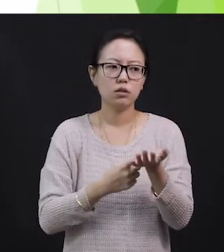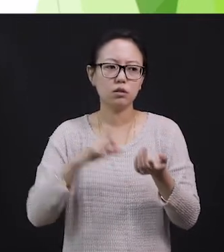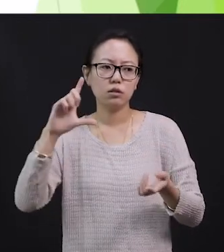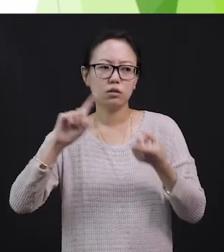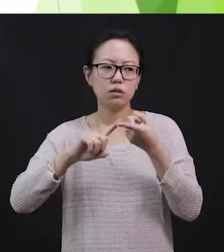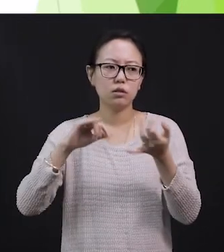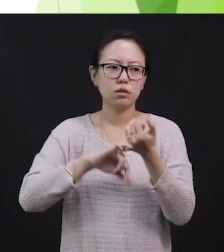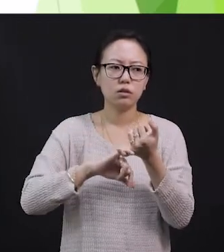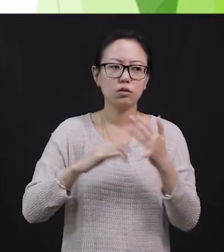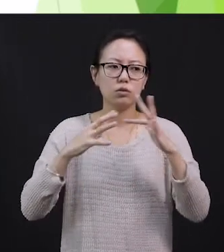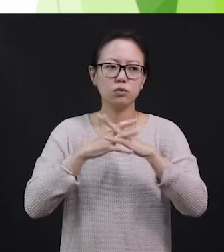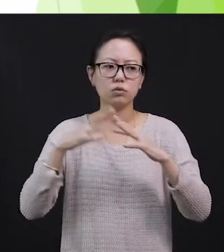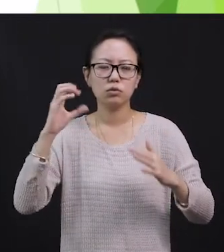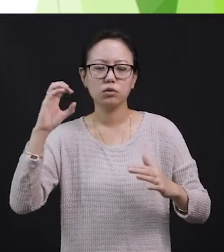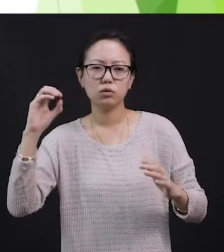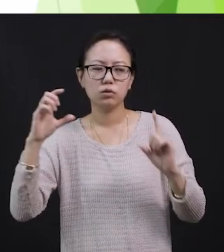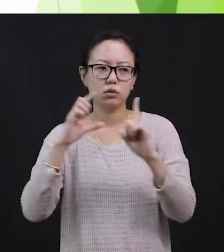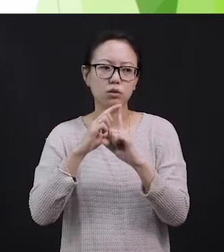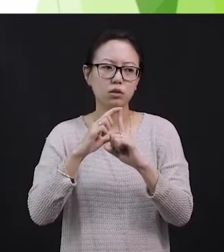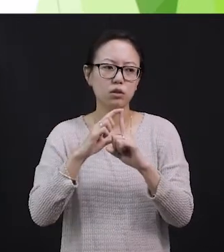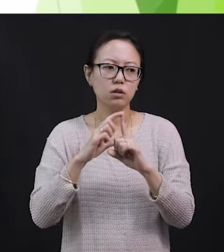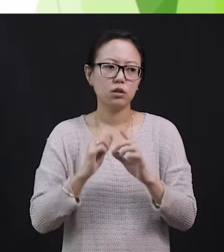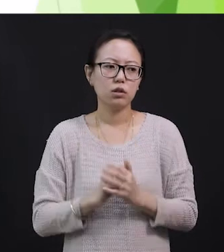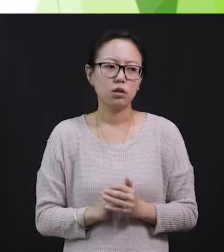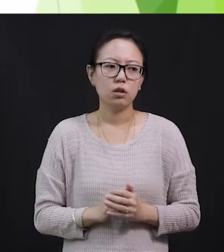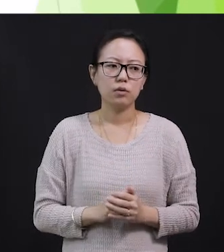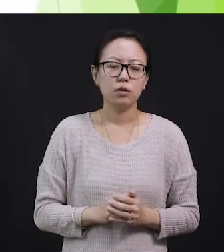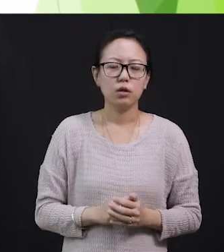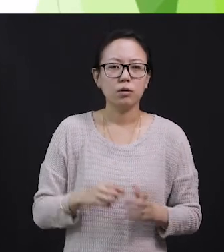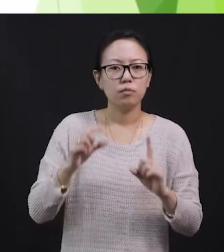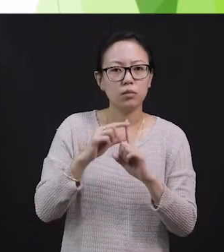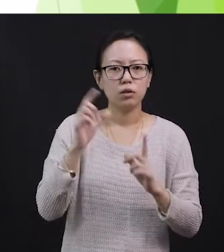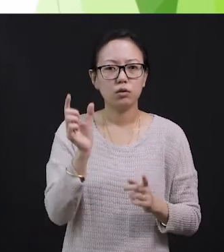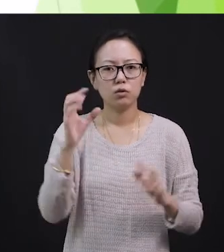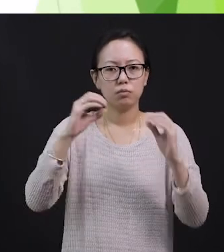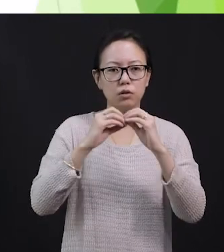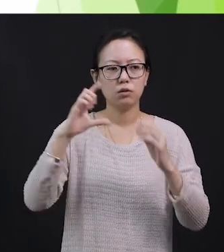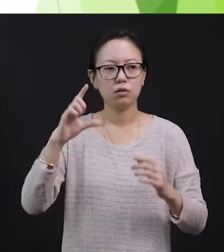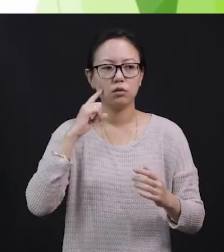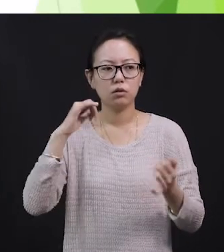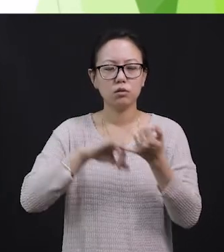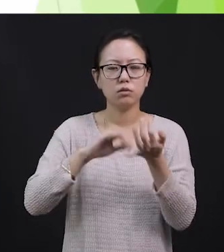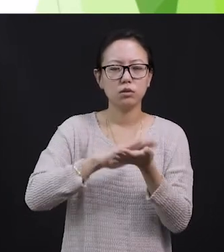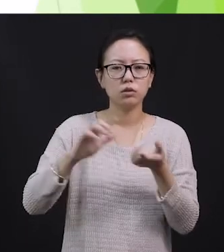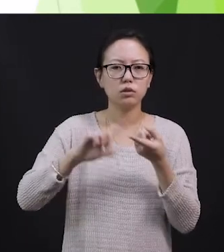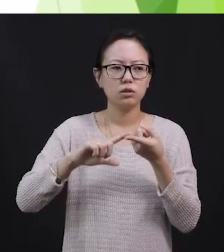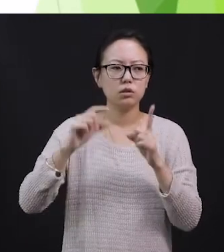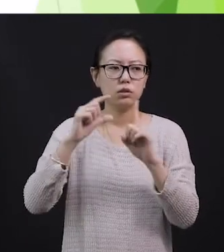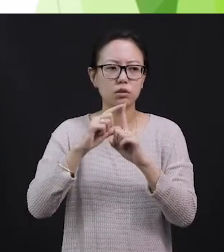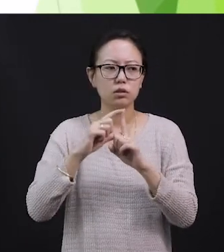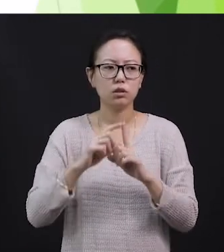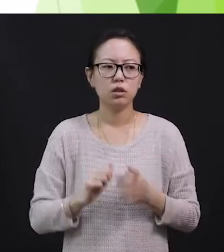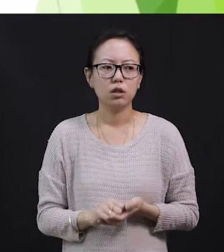Western, remember, countries were now democratic, right? And in India, Britishers were